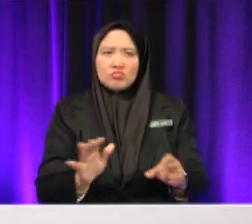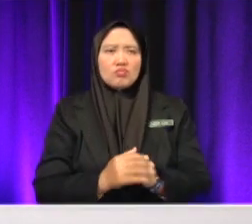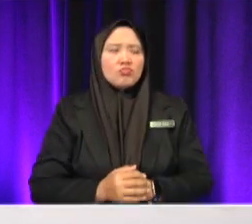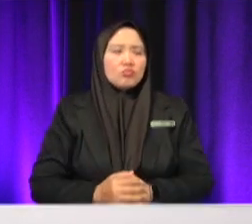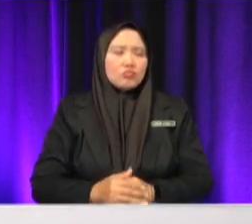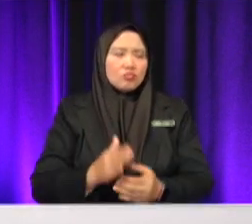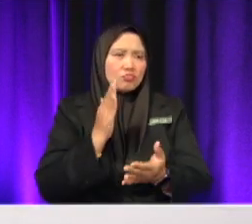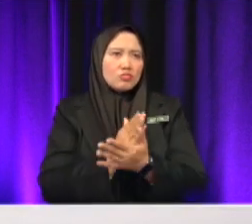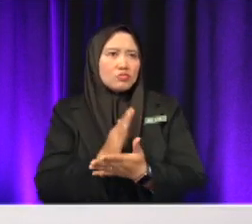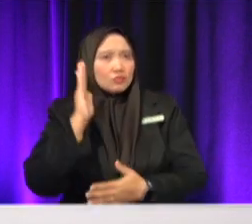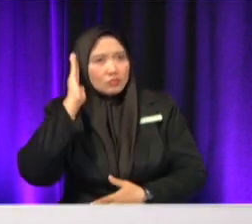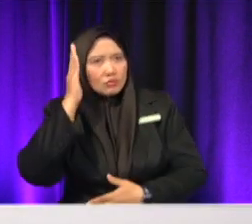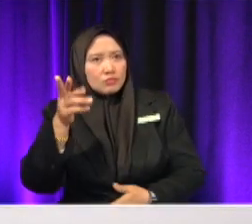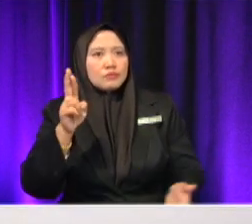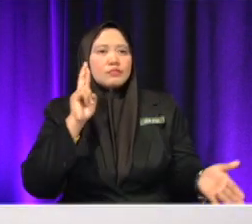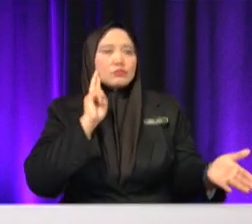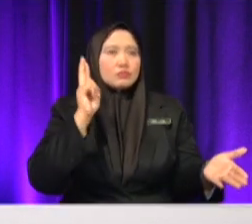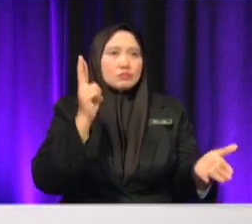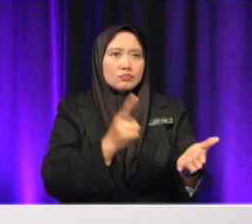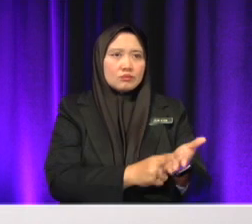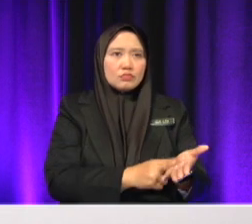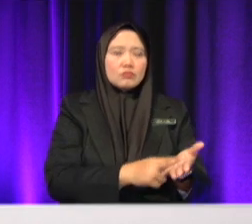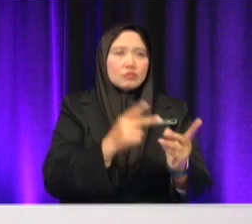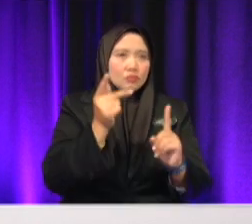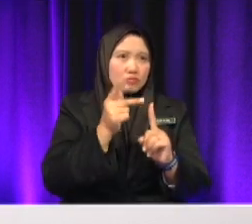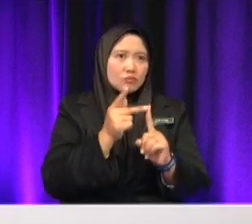they are doing some kind of vandalism, which is not good.